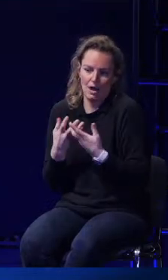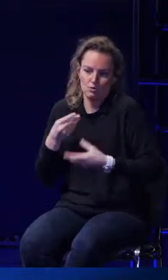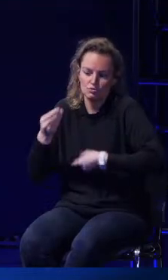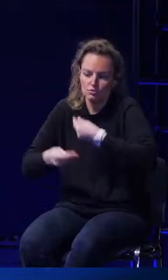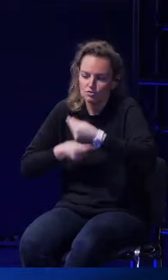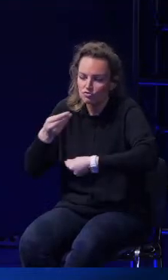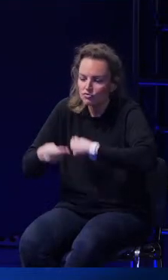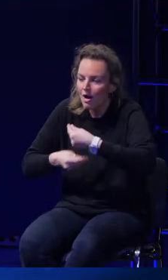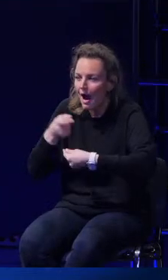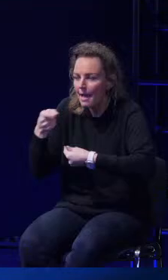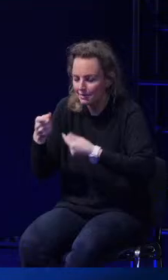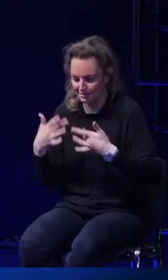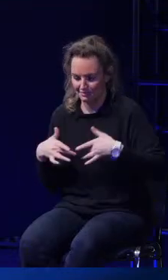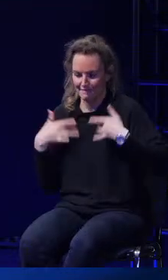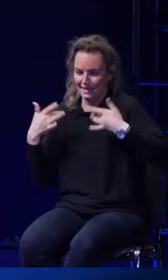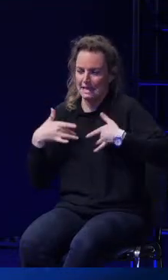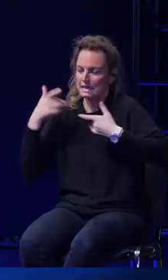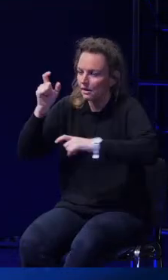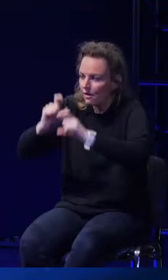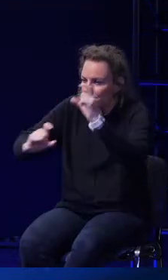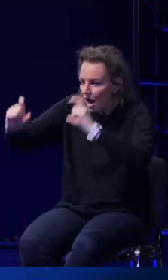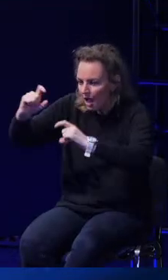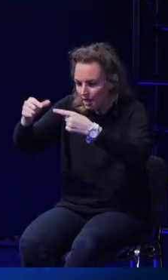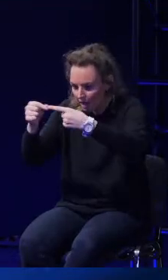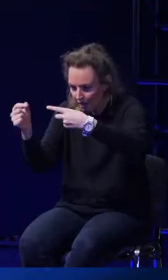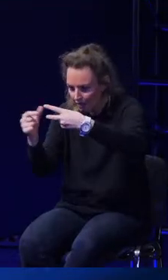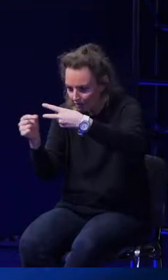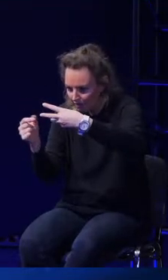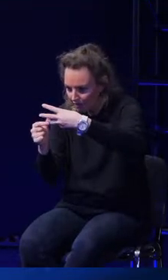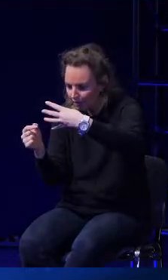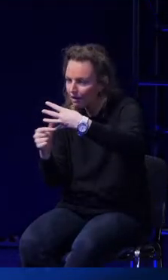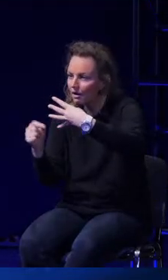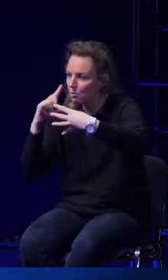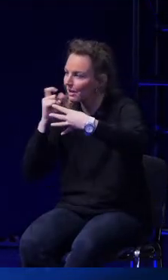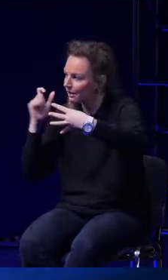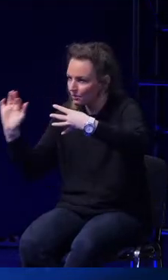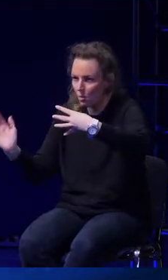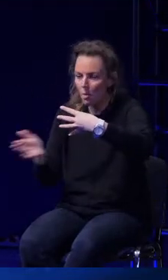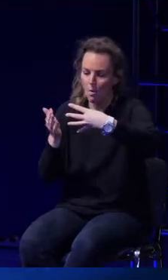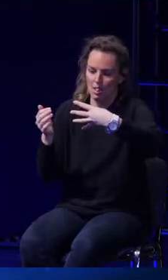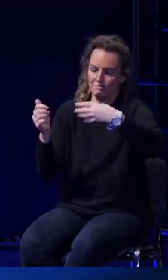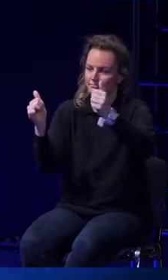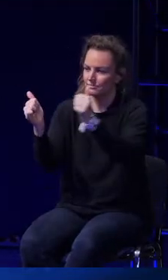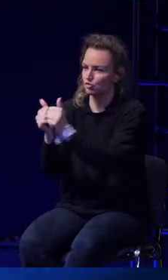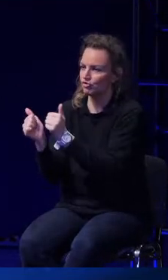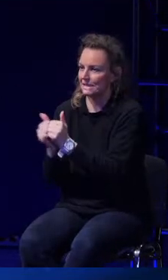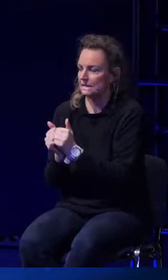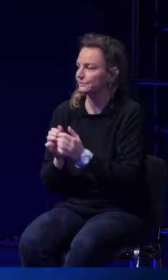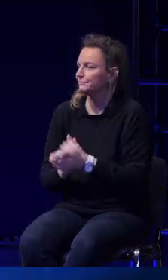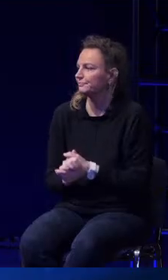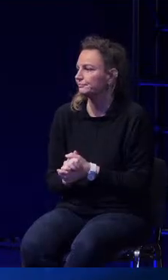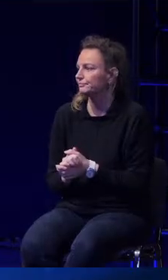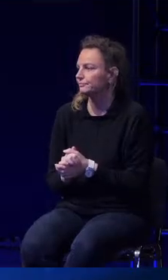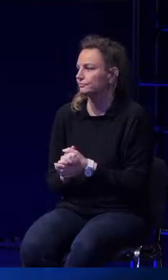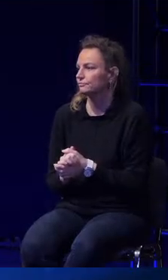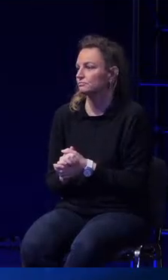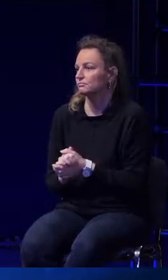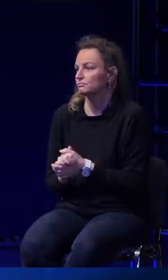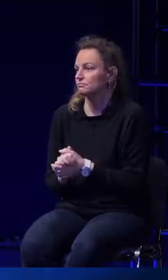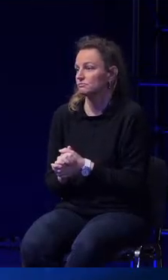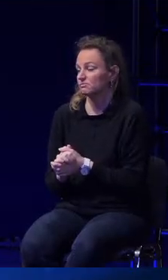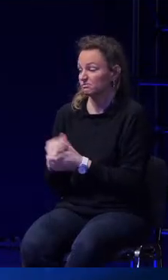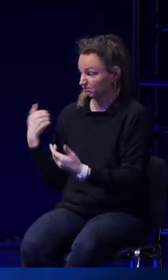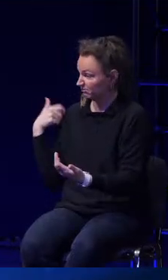of color that we can all agree upon, right? And as things have evolved over the